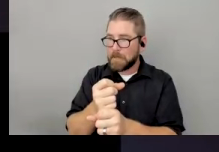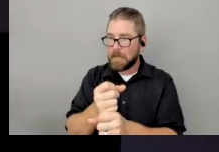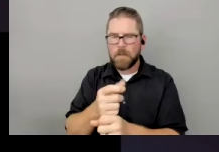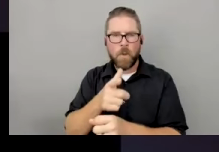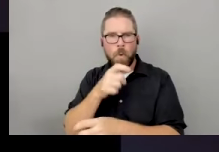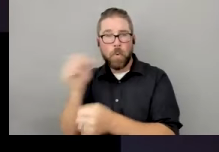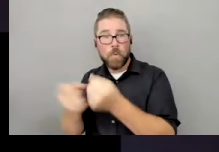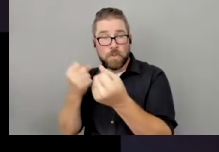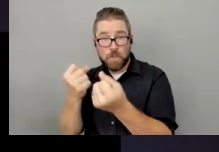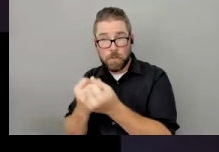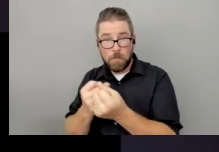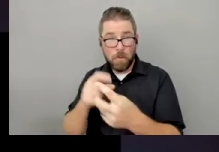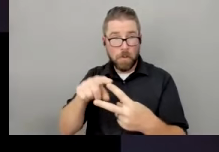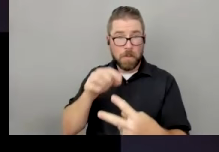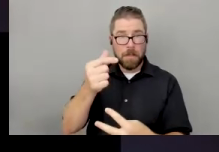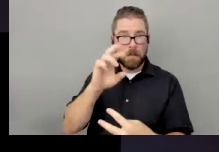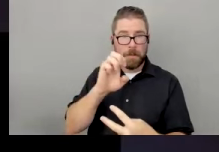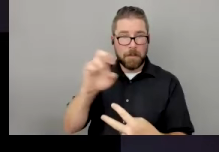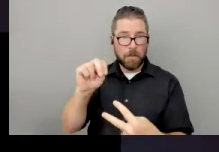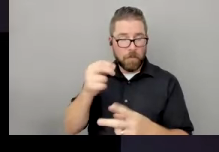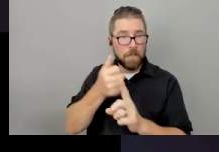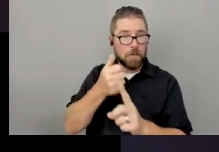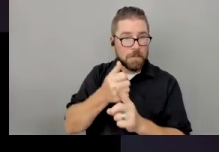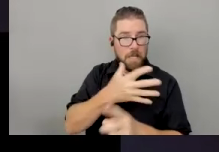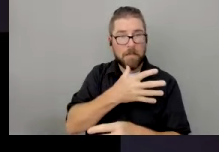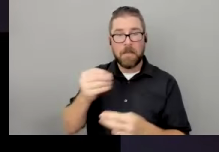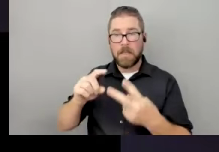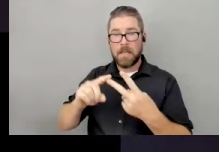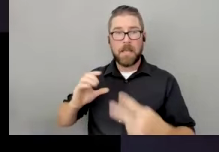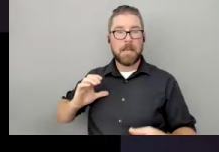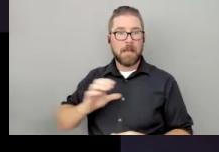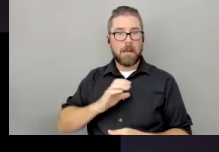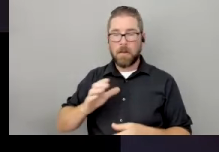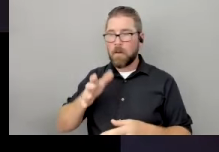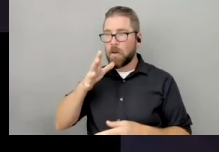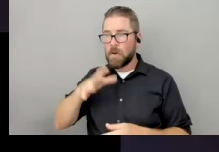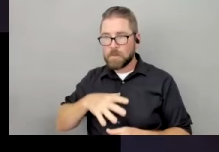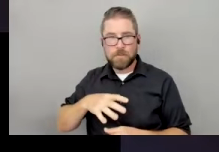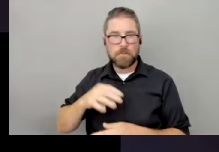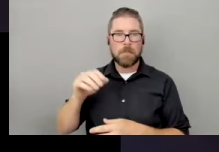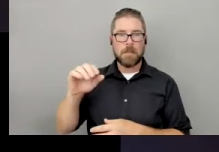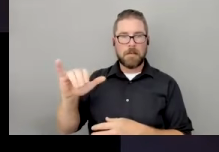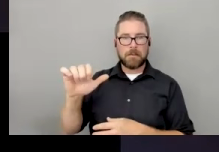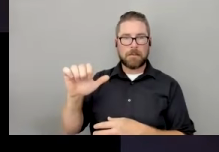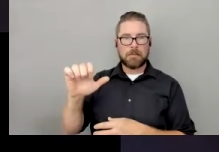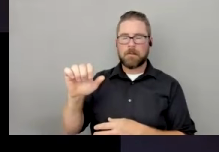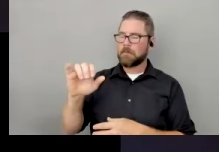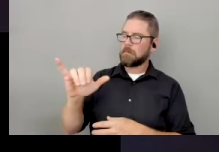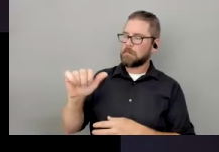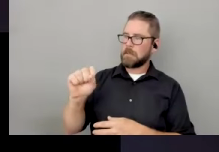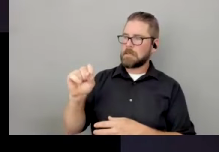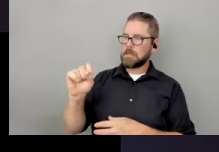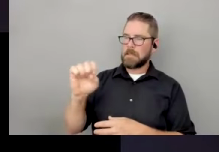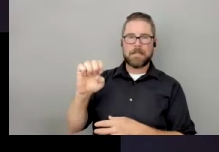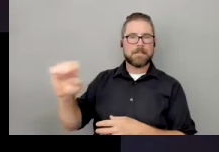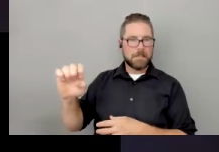and Congresswoman Patsy Takemoto Mink, who worked tirelessly to ensure passage of Title IX. Mink